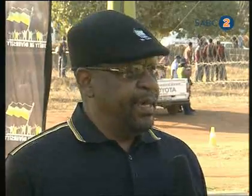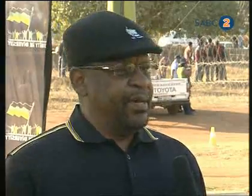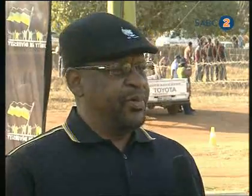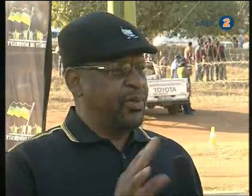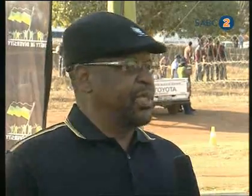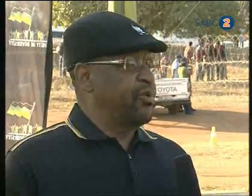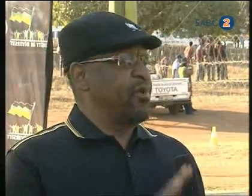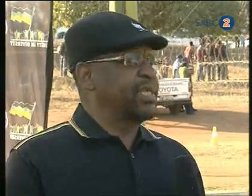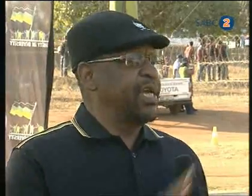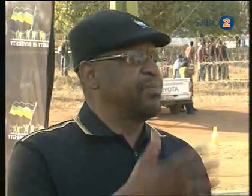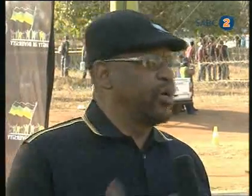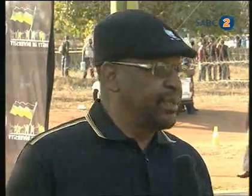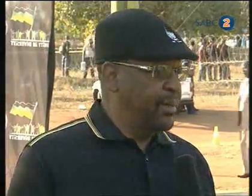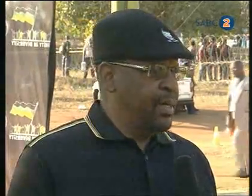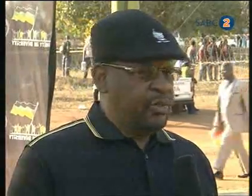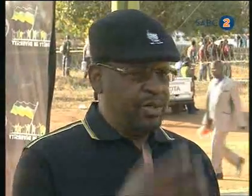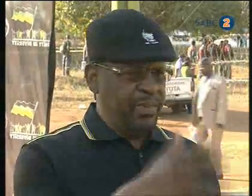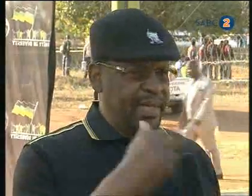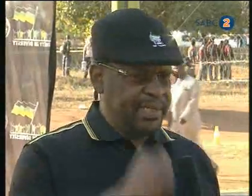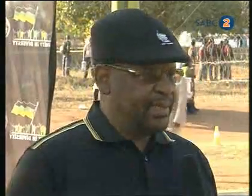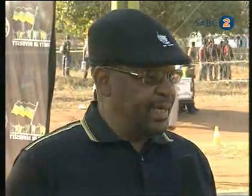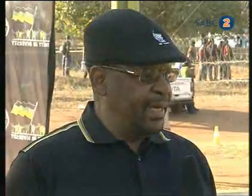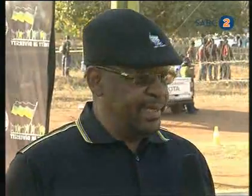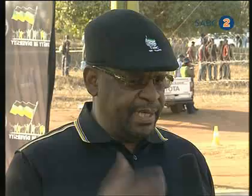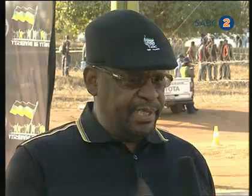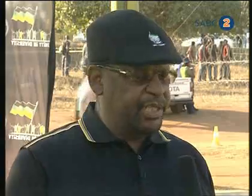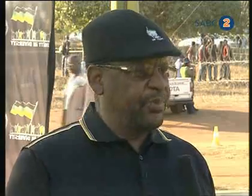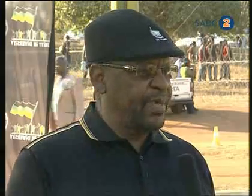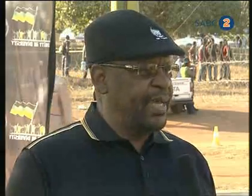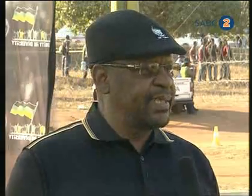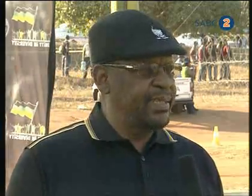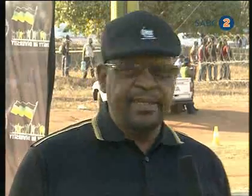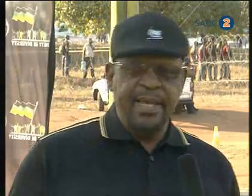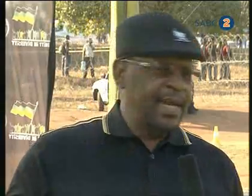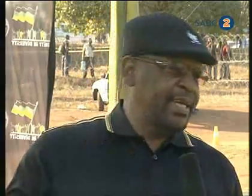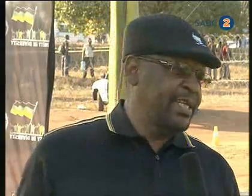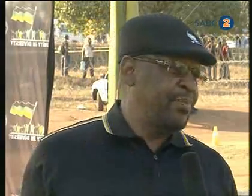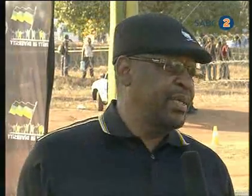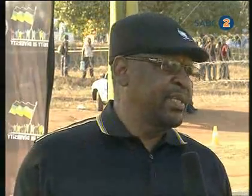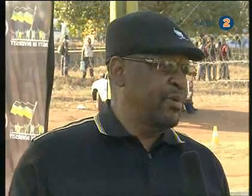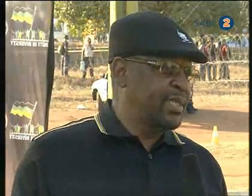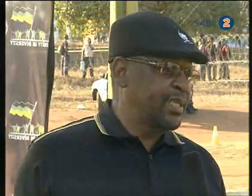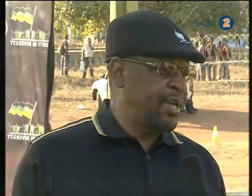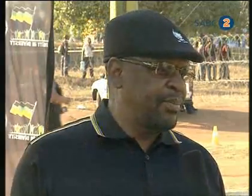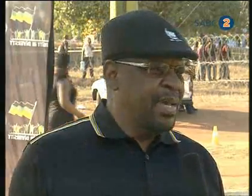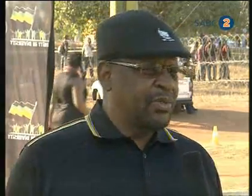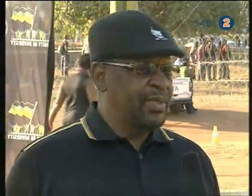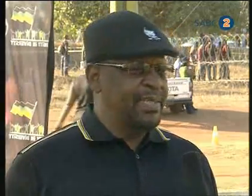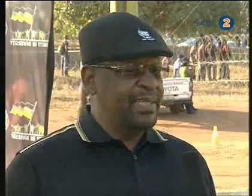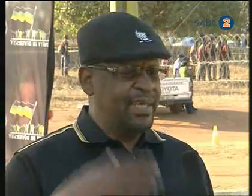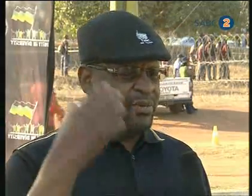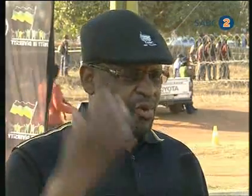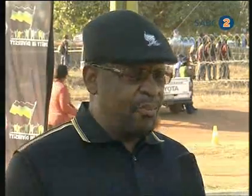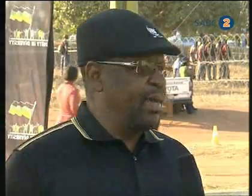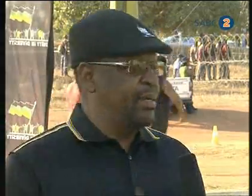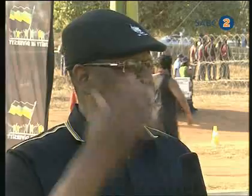chances because they don't want anybody to embarrass the leadership of the ANC like it happened in the Western Cape. So